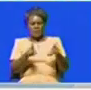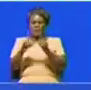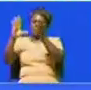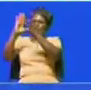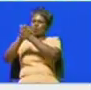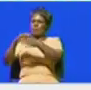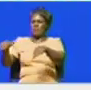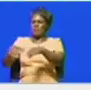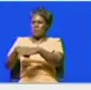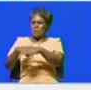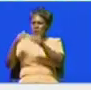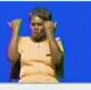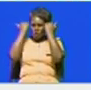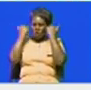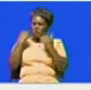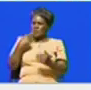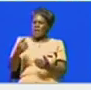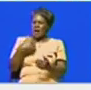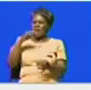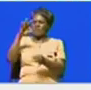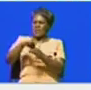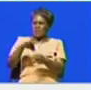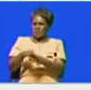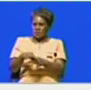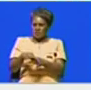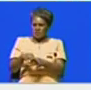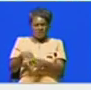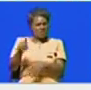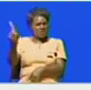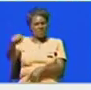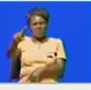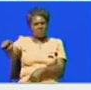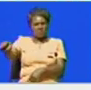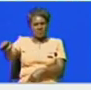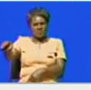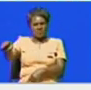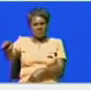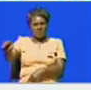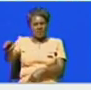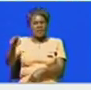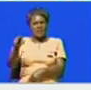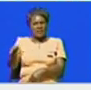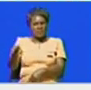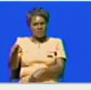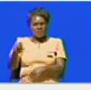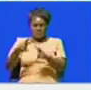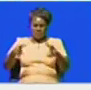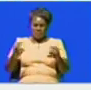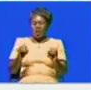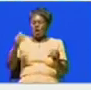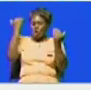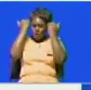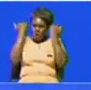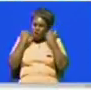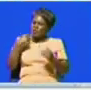Jubilee, said the court said, let's have election within 60 days. That's not what the court said. And I think that's why they're not examining this. The court